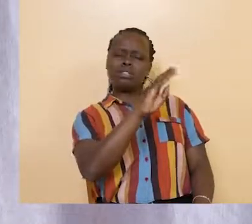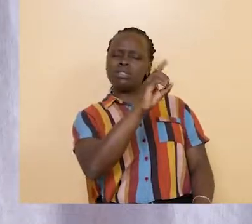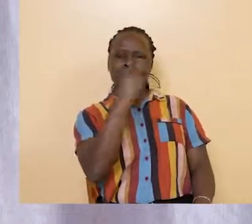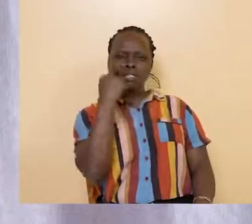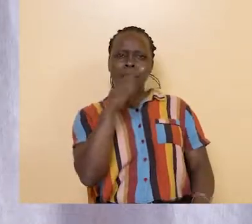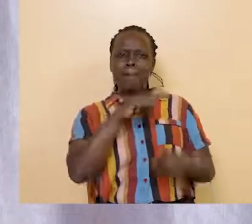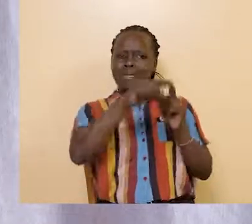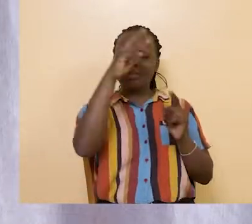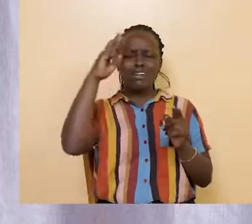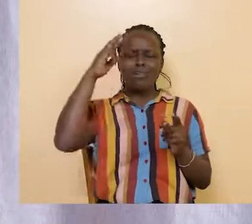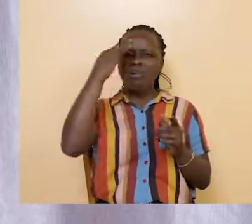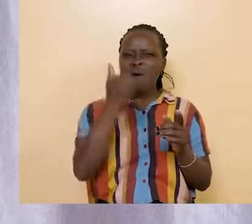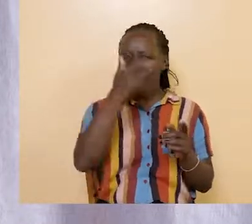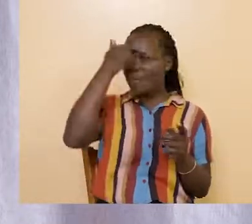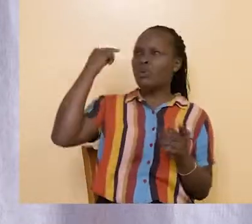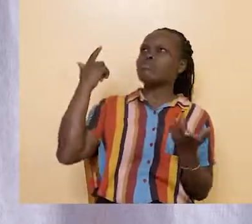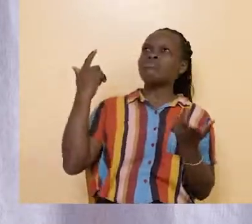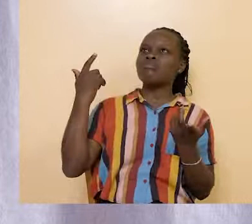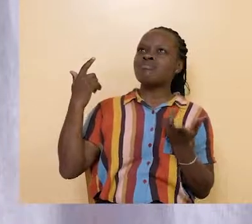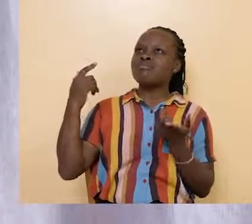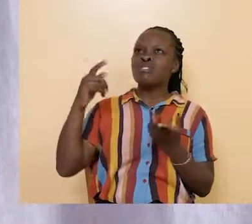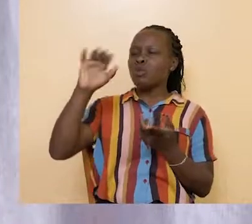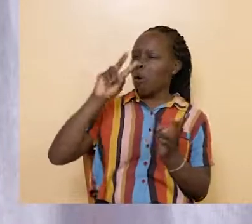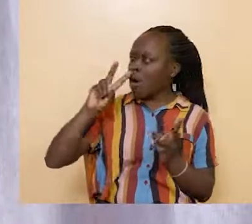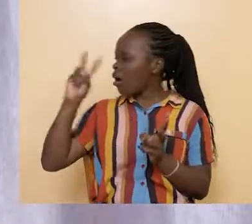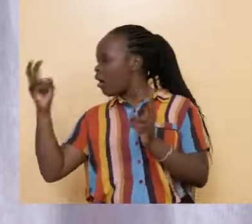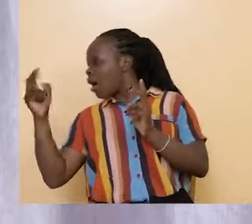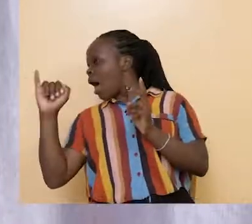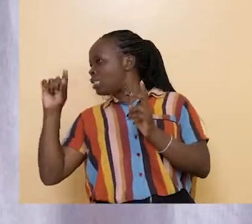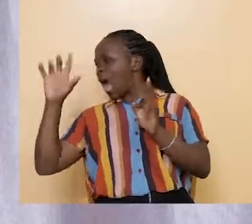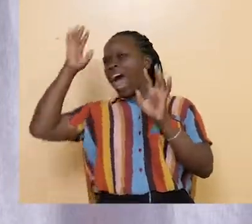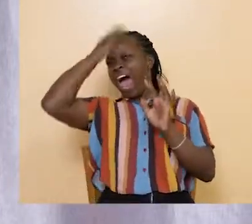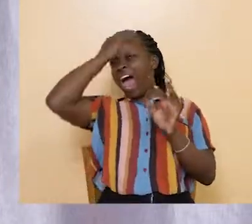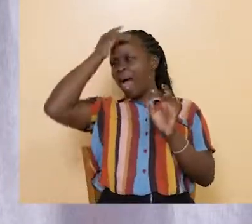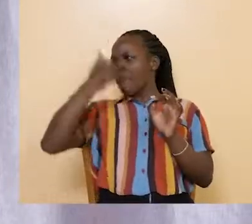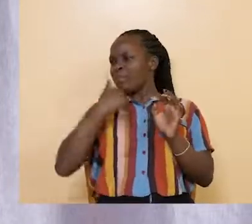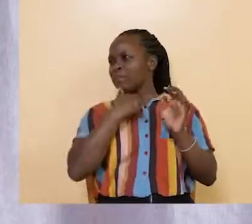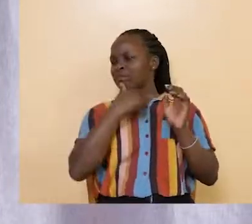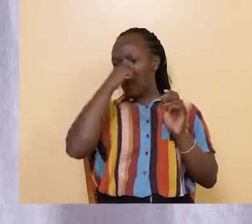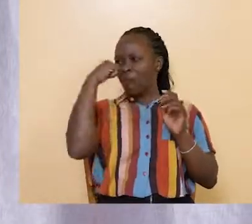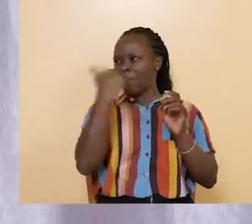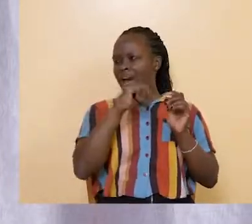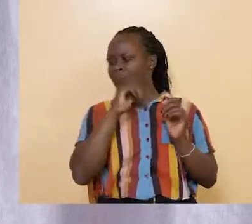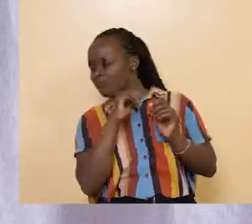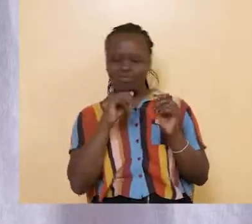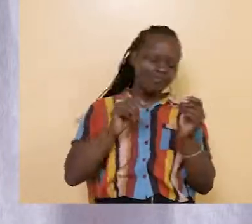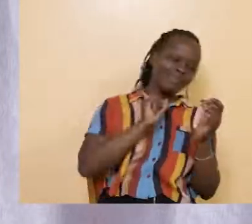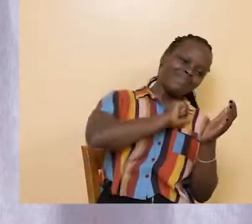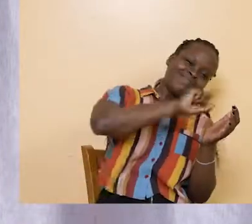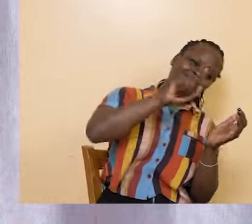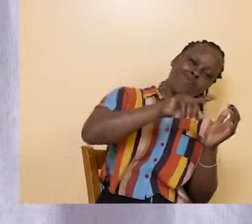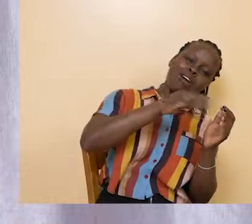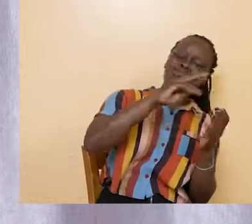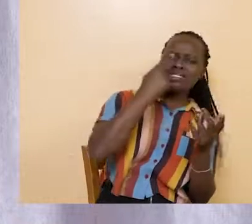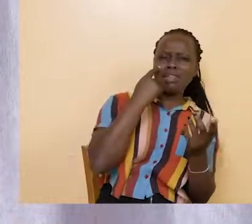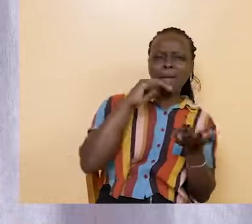you remembered it was their birthday was because Instagram reminded you, Facebook reminded you, and because we are being,